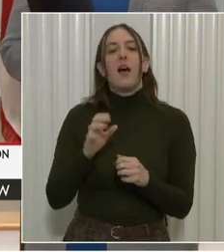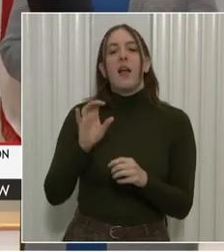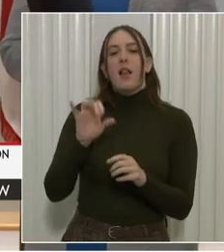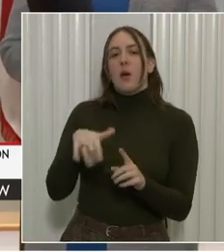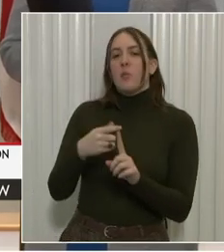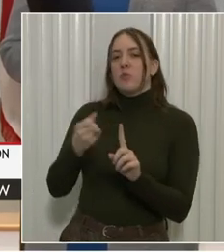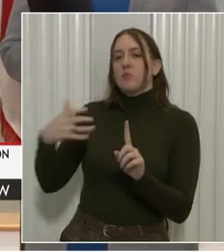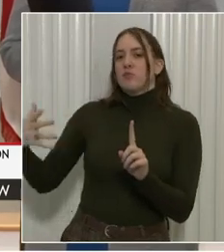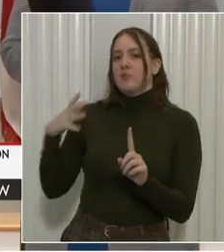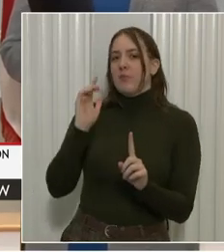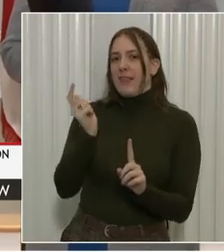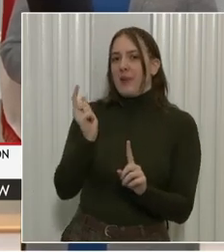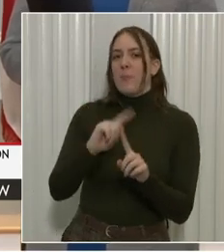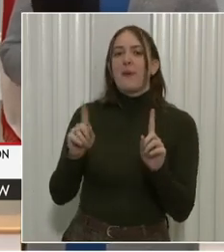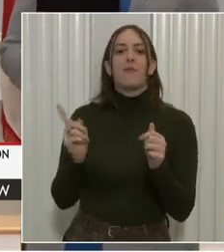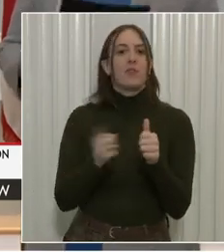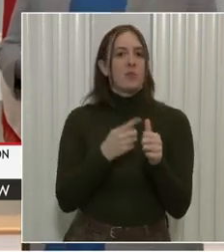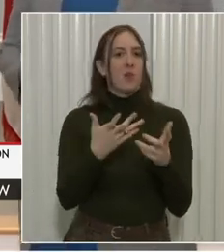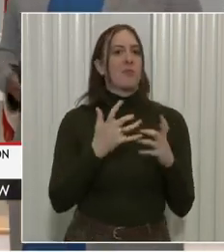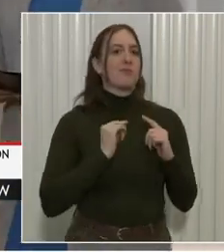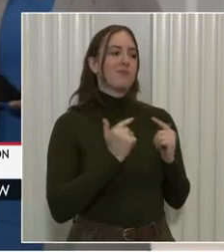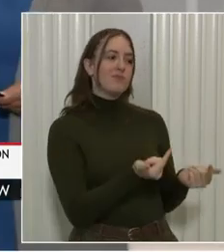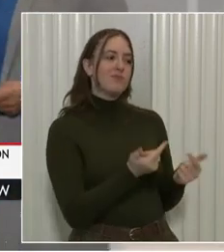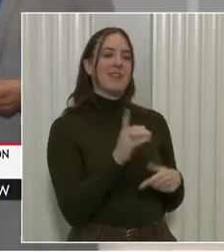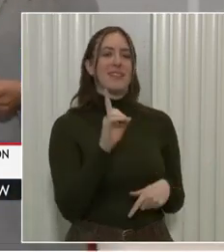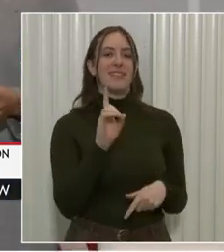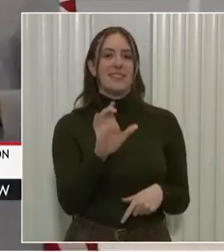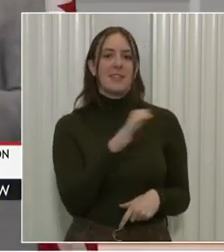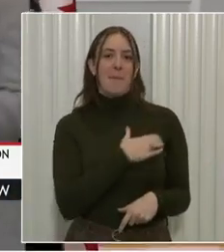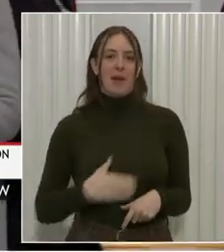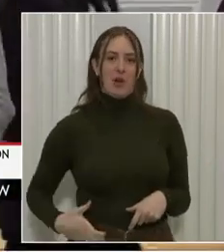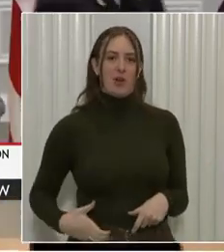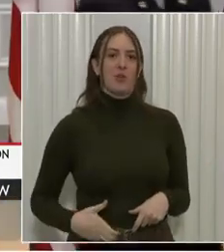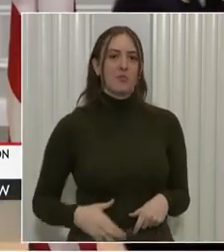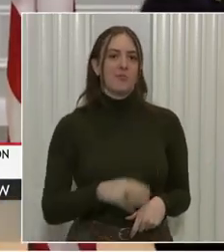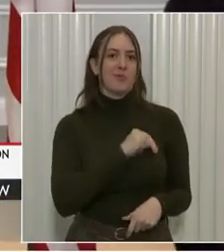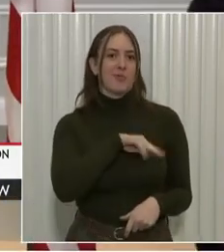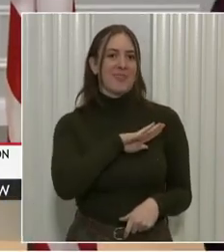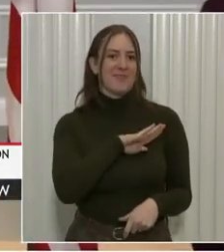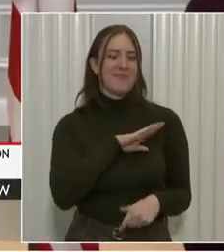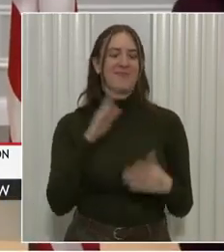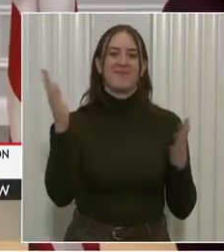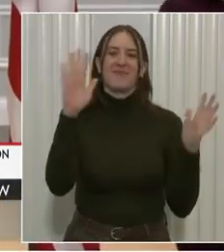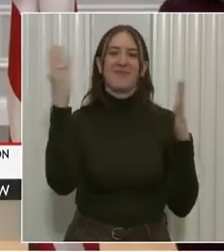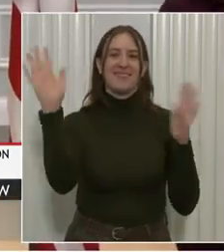now I'd like to introduce the mayor. Thank you, thank you. Thank you, Chief.